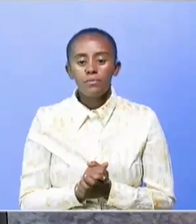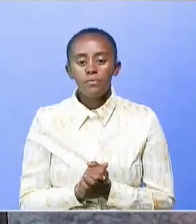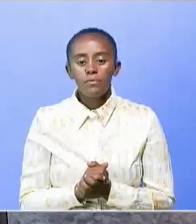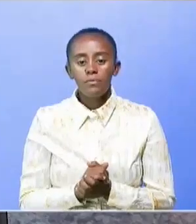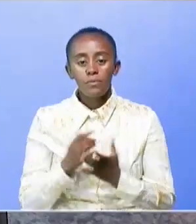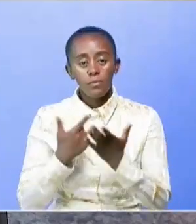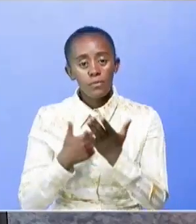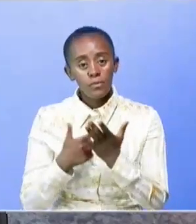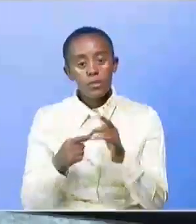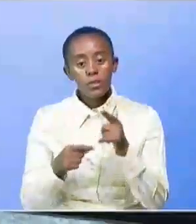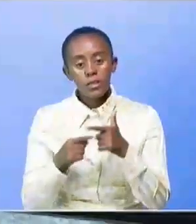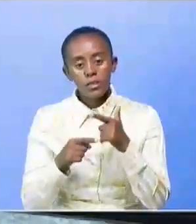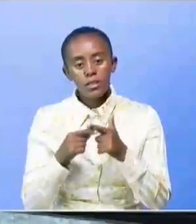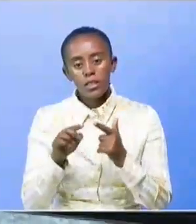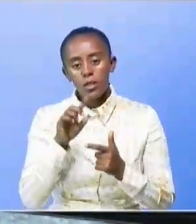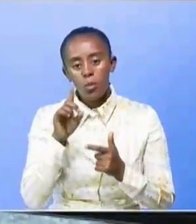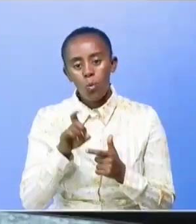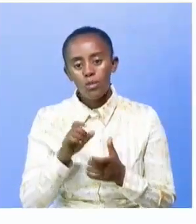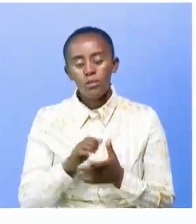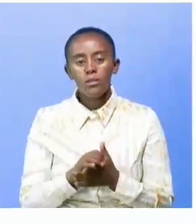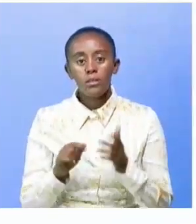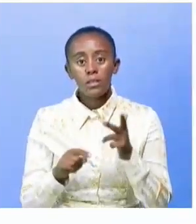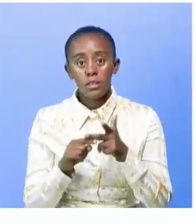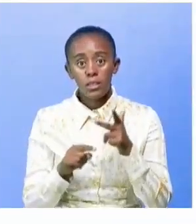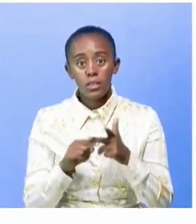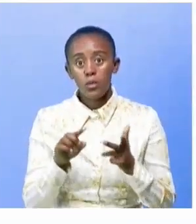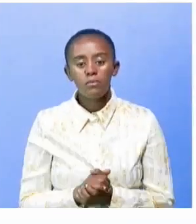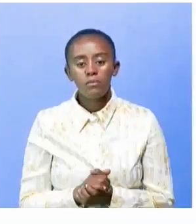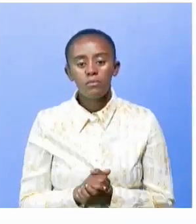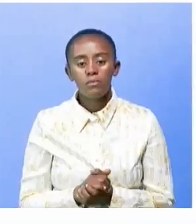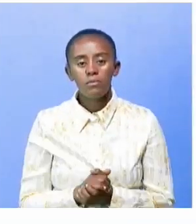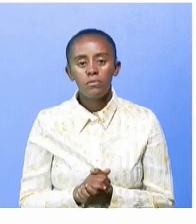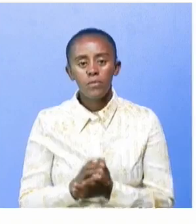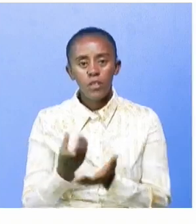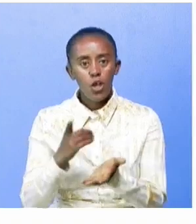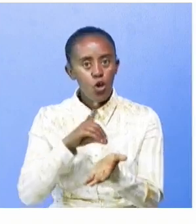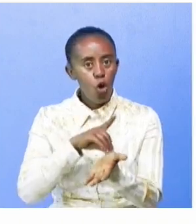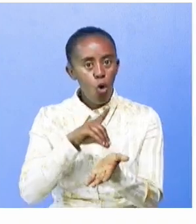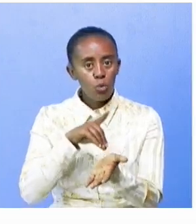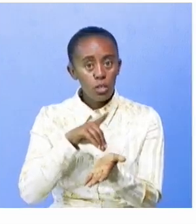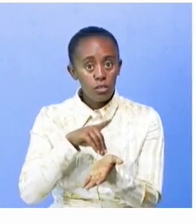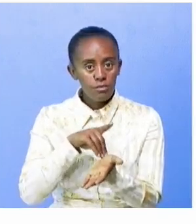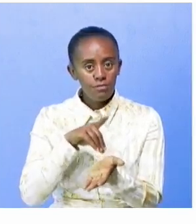This is the second question. The third question. Doctors